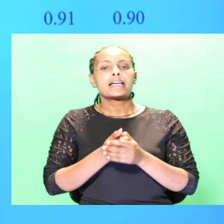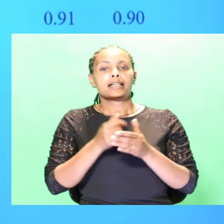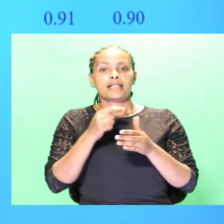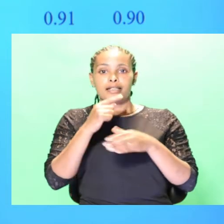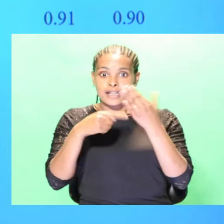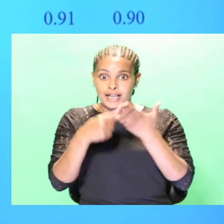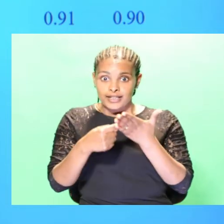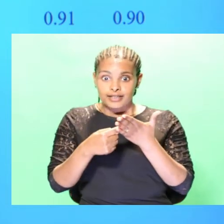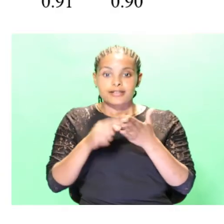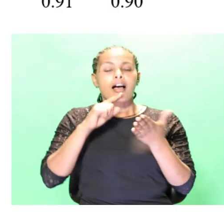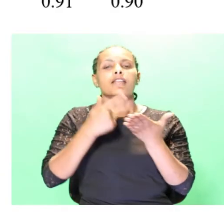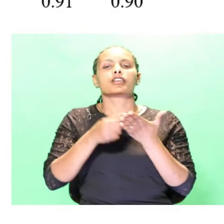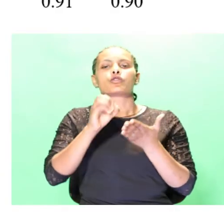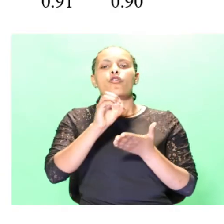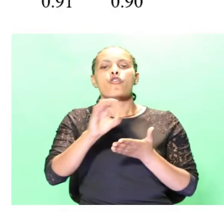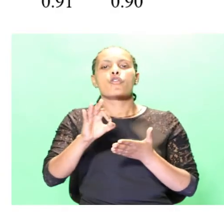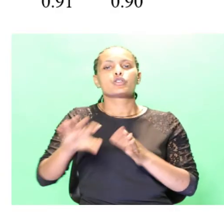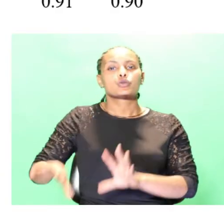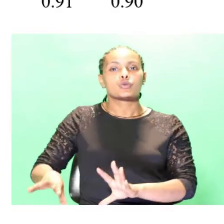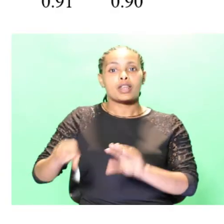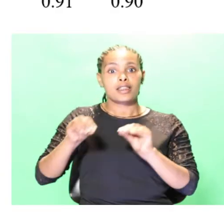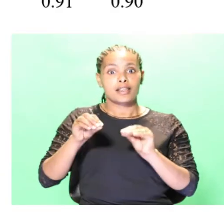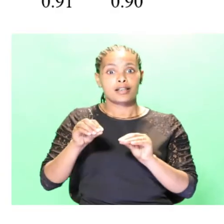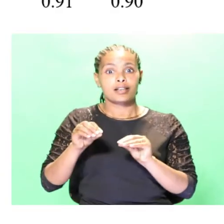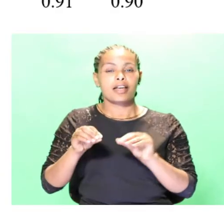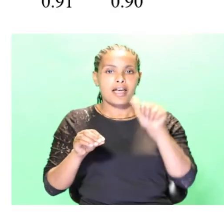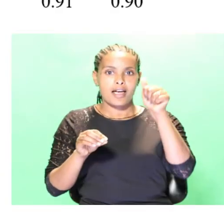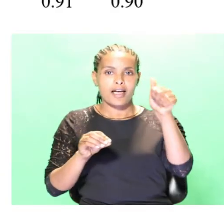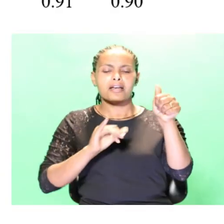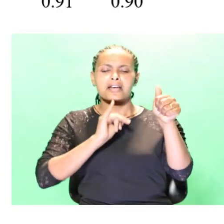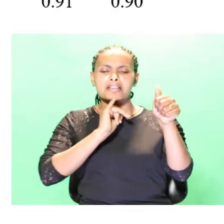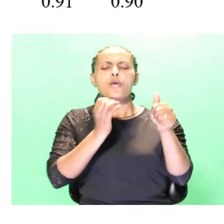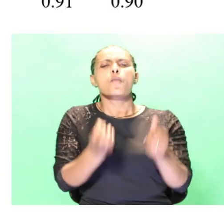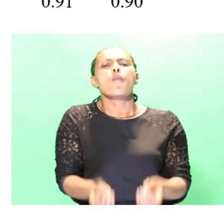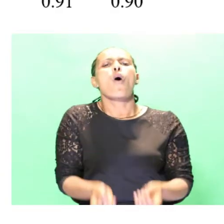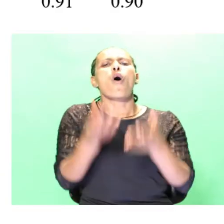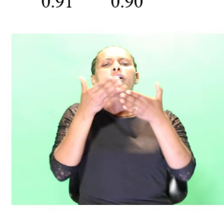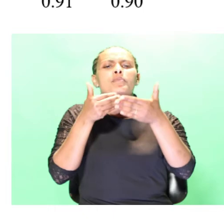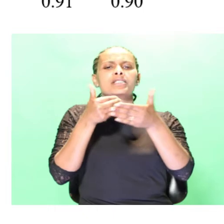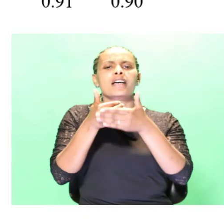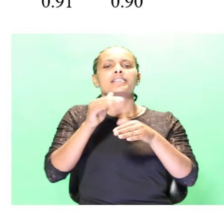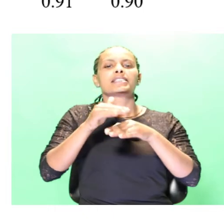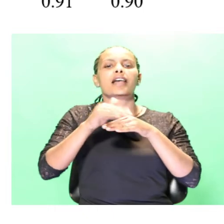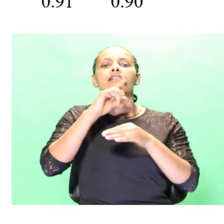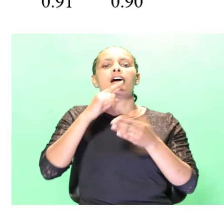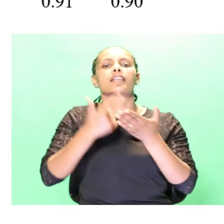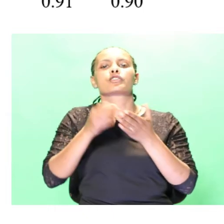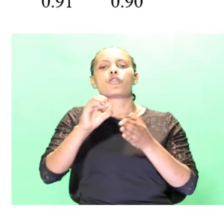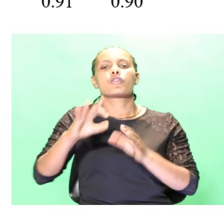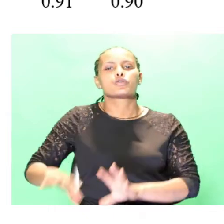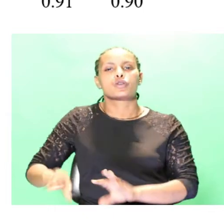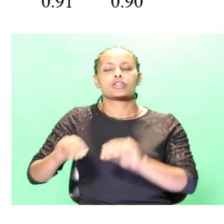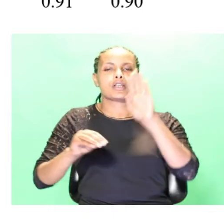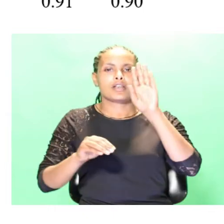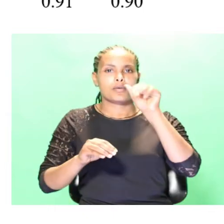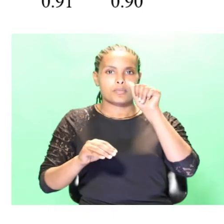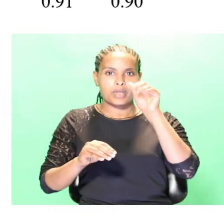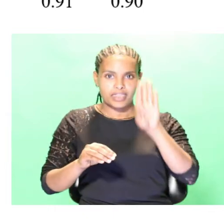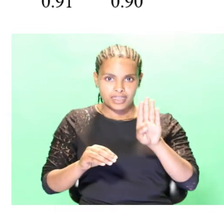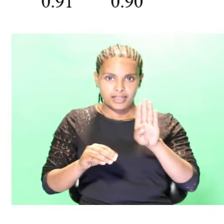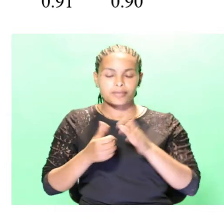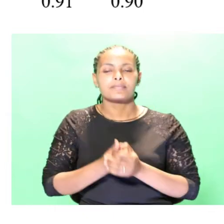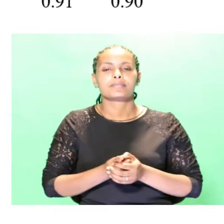Hence, data of student A is more precise than data of student